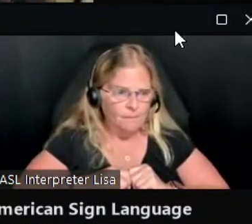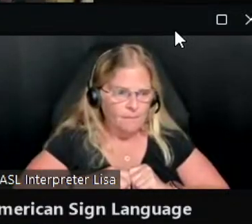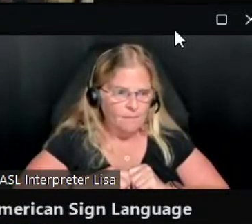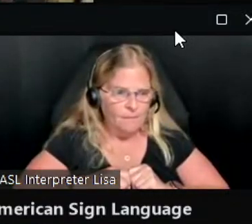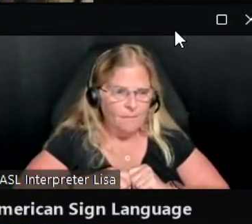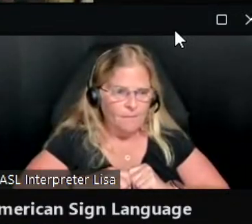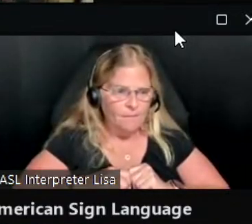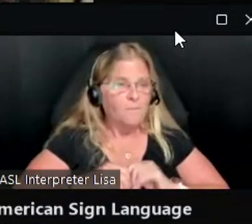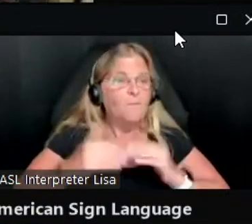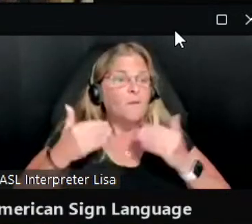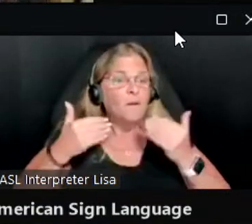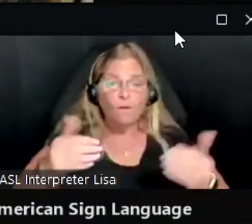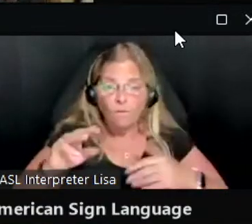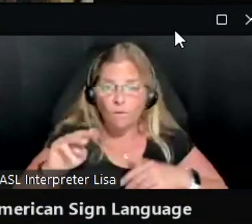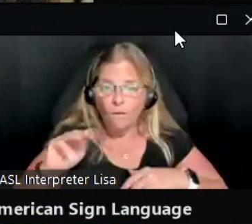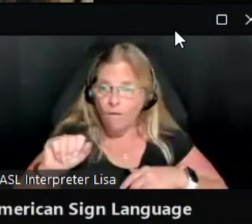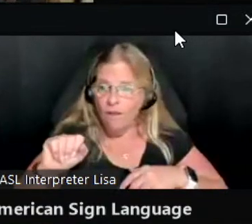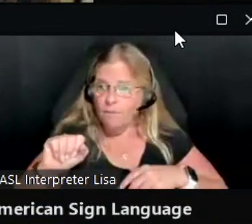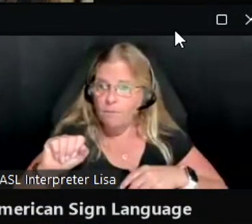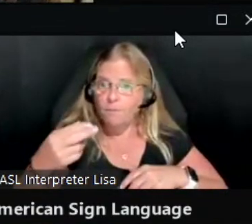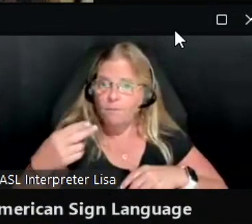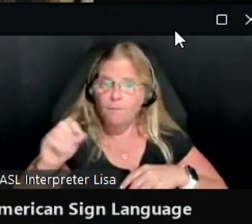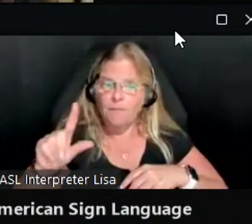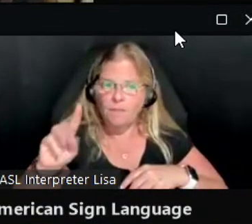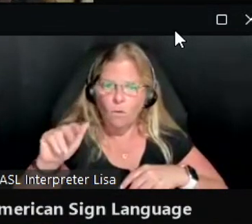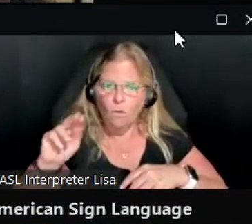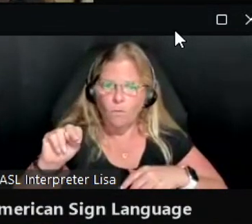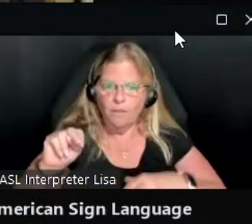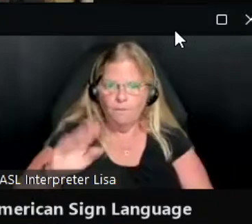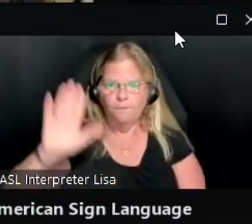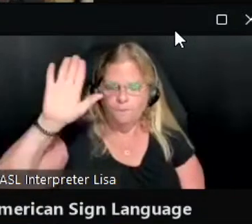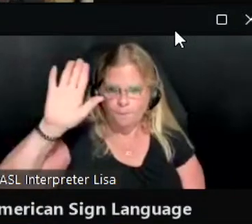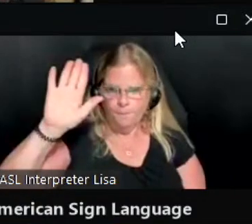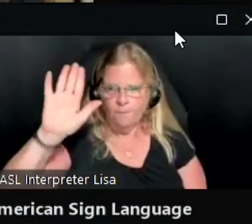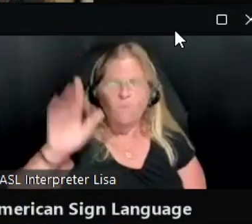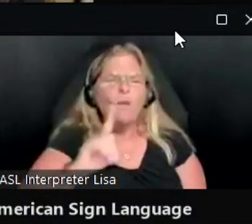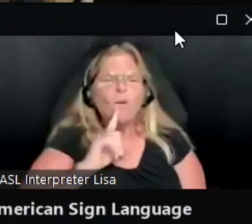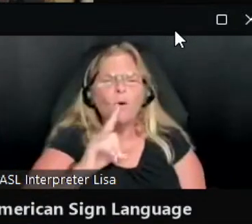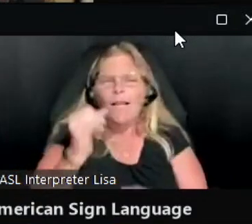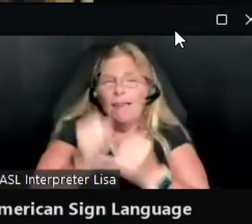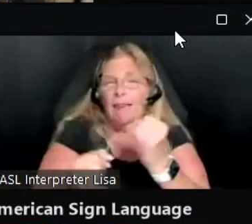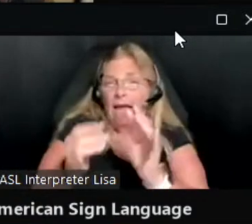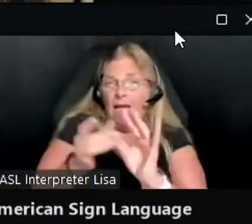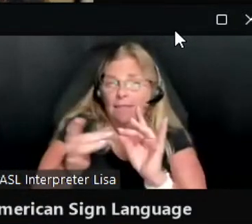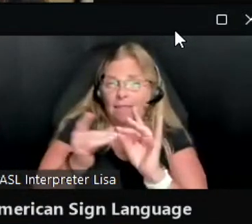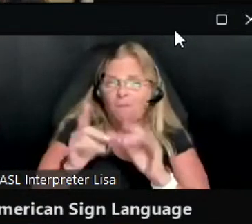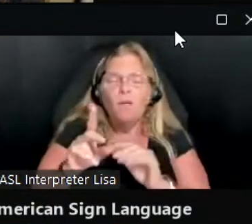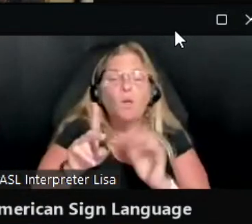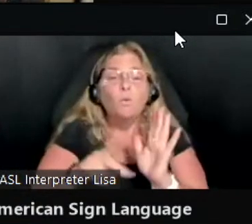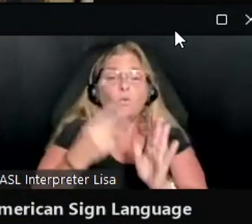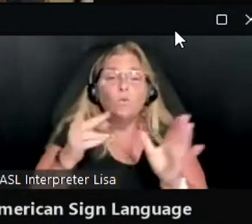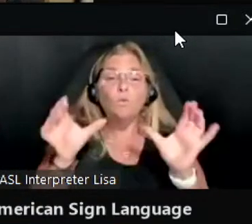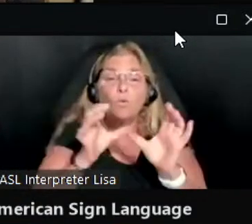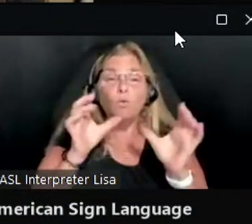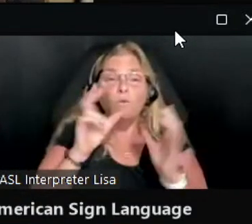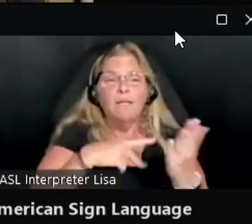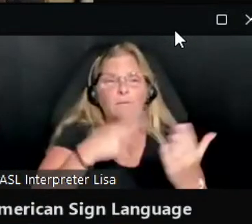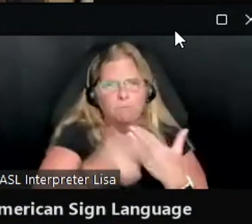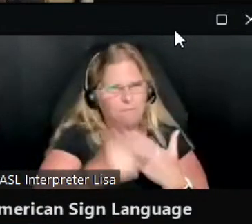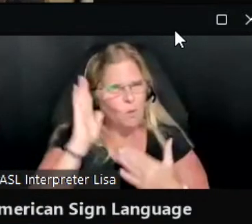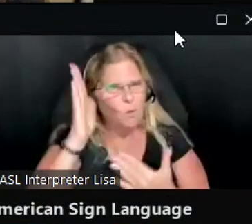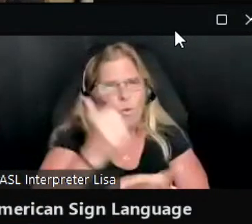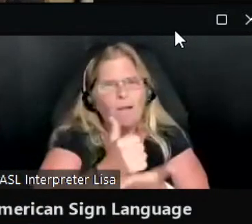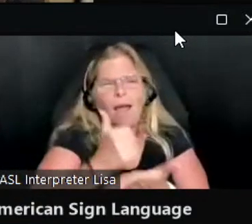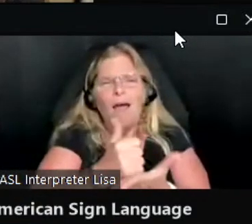Go ahead, Ms. Holman. Just really quickly on that last comment, I think that the dual certification programs would help with the